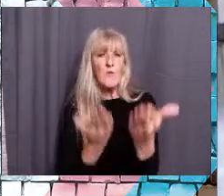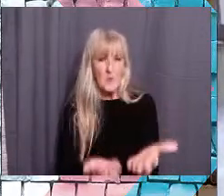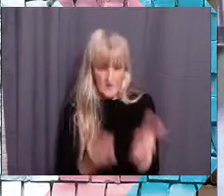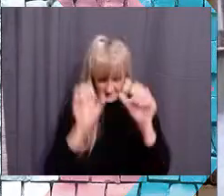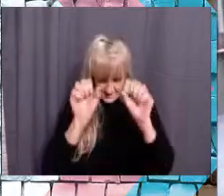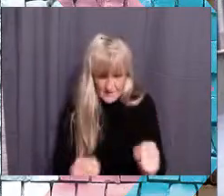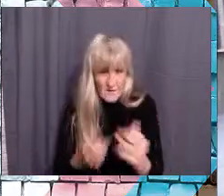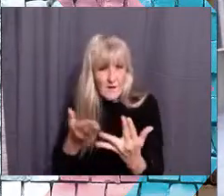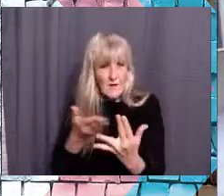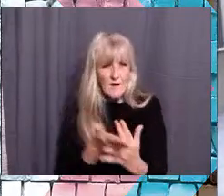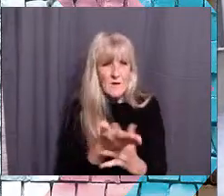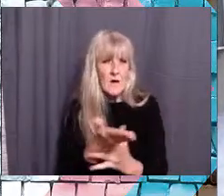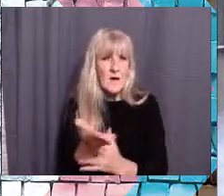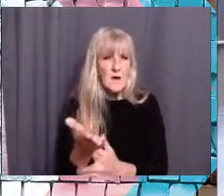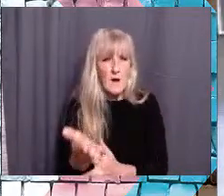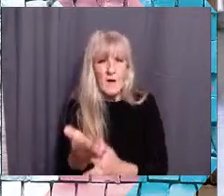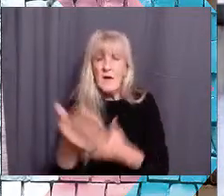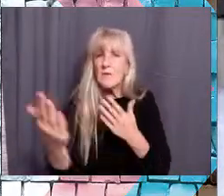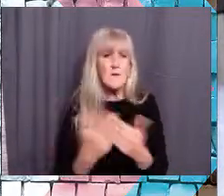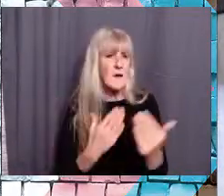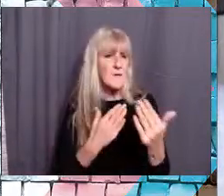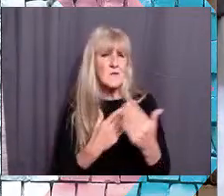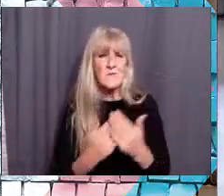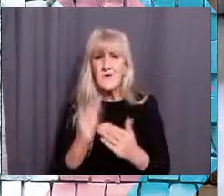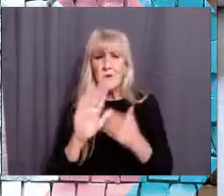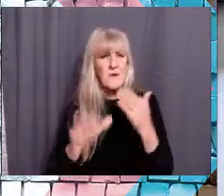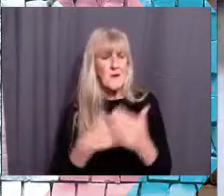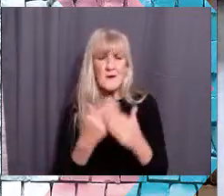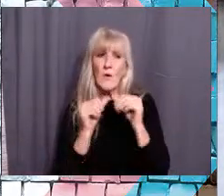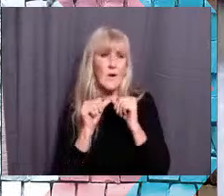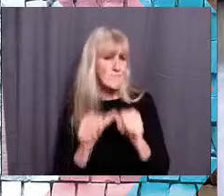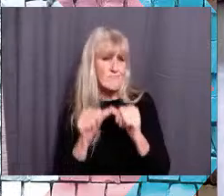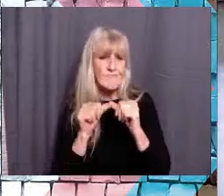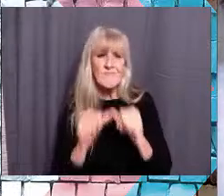all you gotta keep is